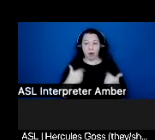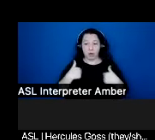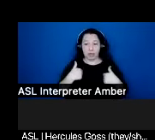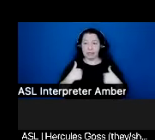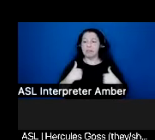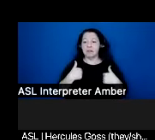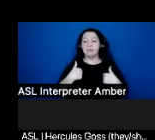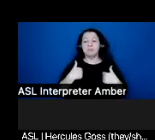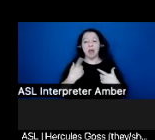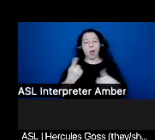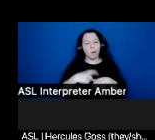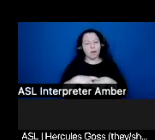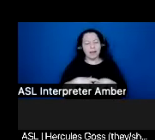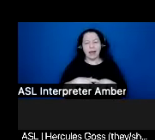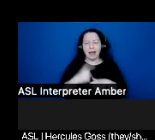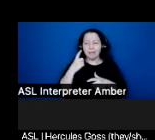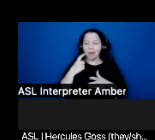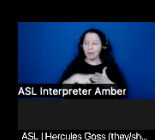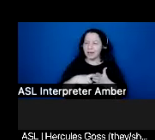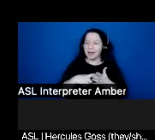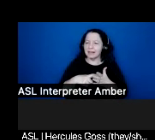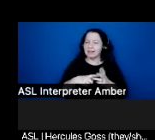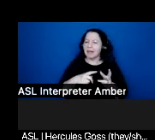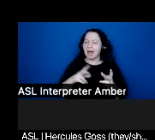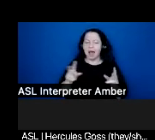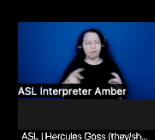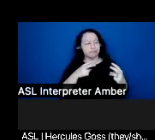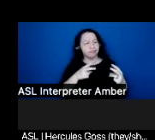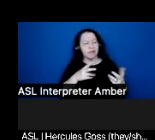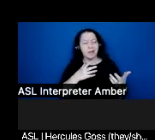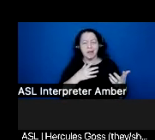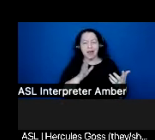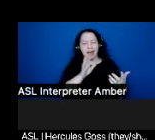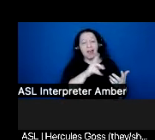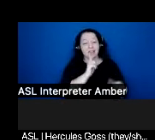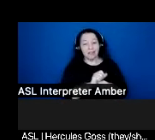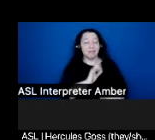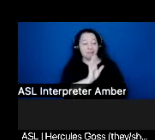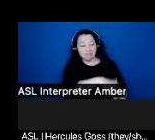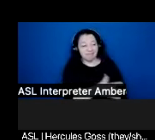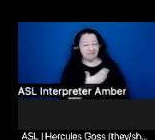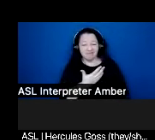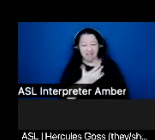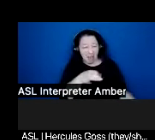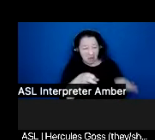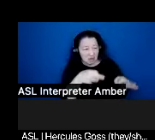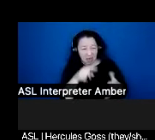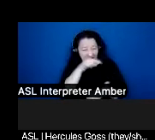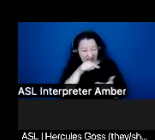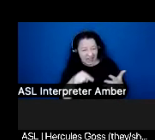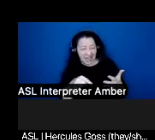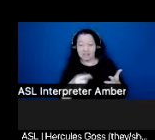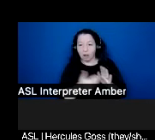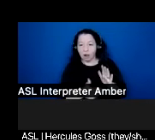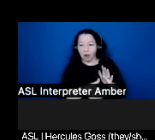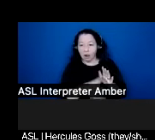how I turned to my good friend who is Native to explain issues, perspective, anything, right, related to anything Native American, as if